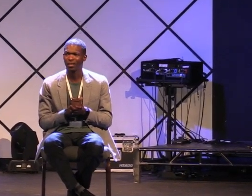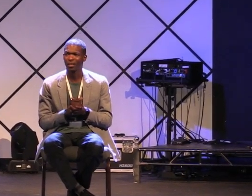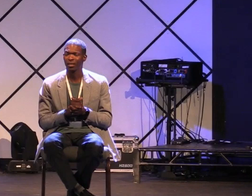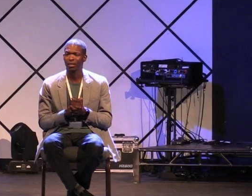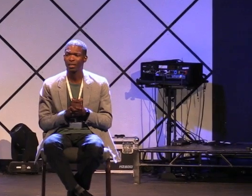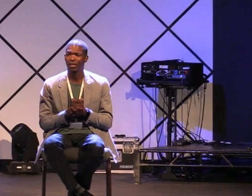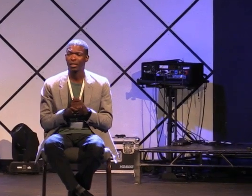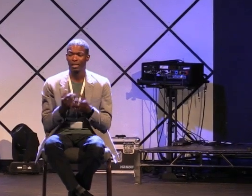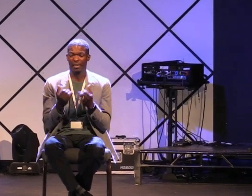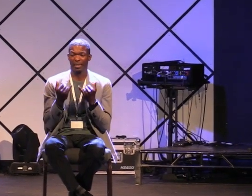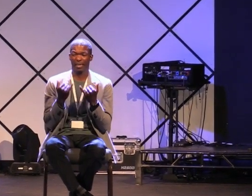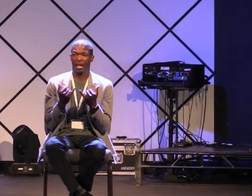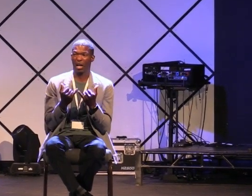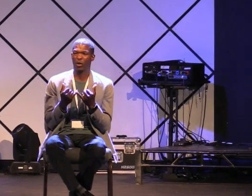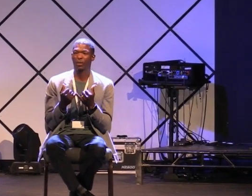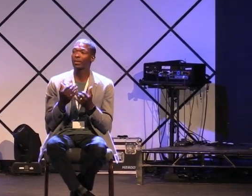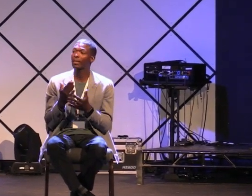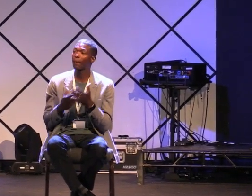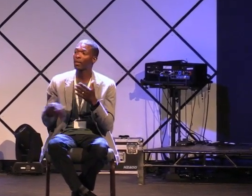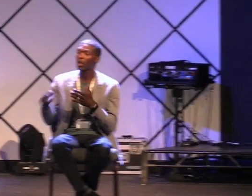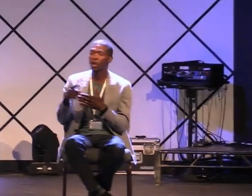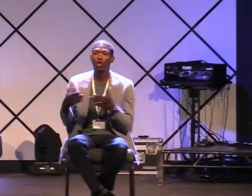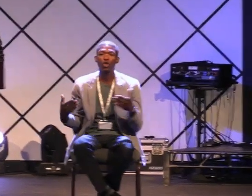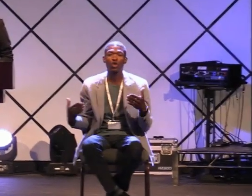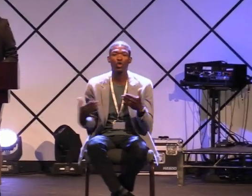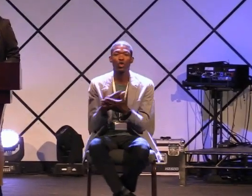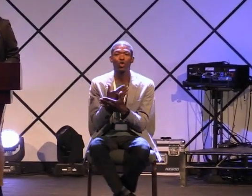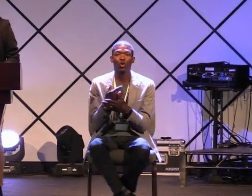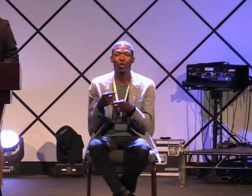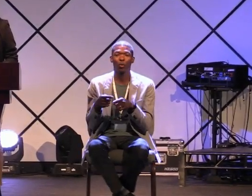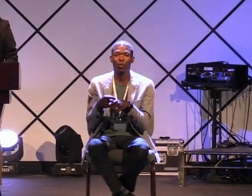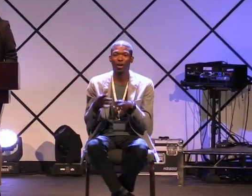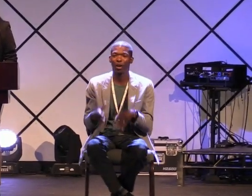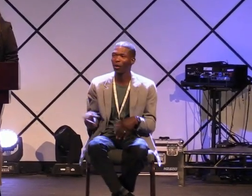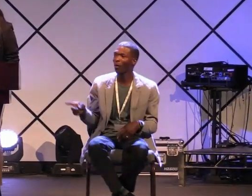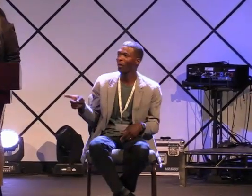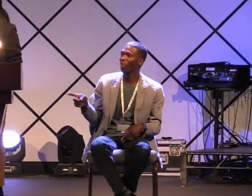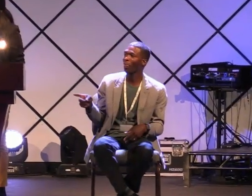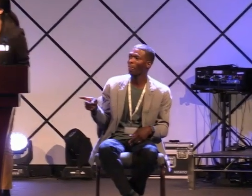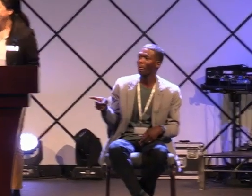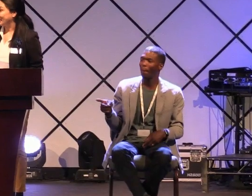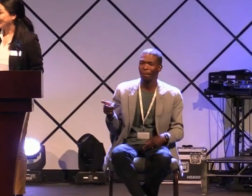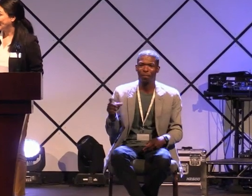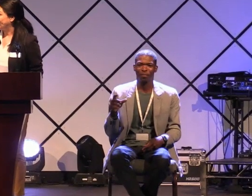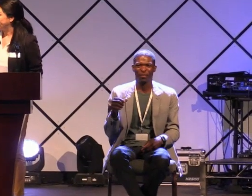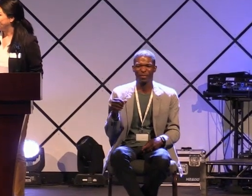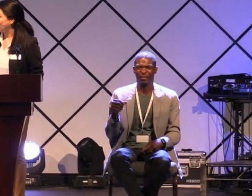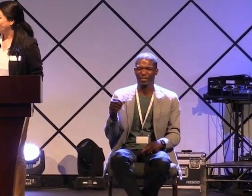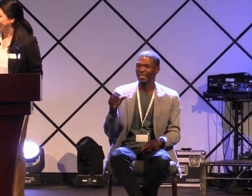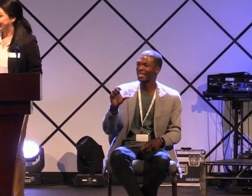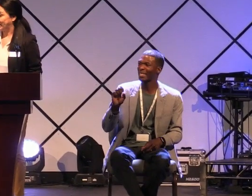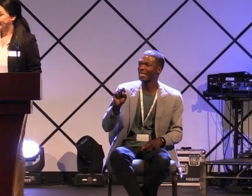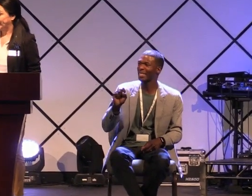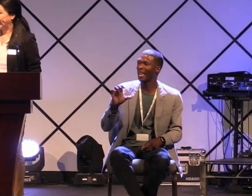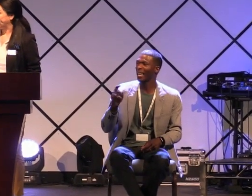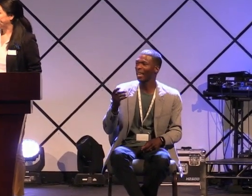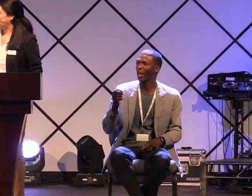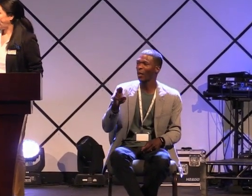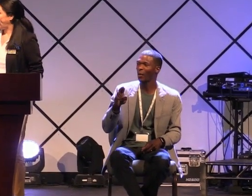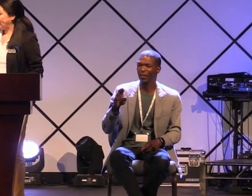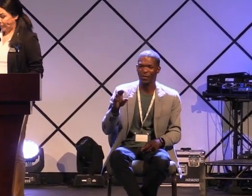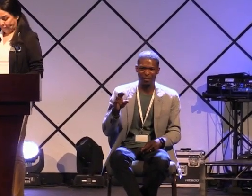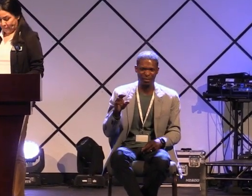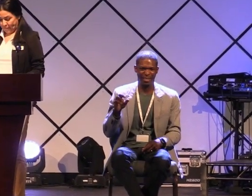And now let's meet some of our new breeders. My nickname's sake here, Essie the Third. Please make your way to center